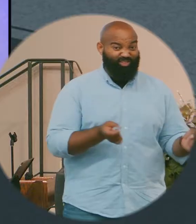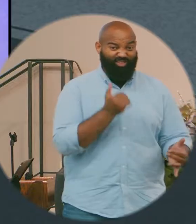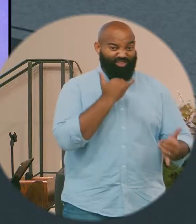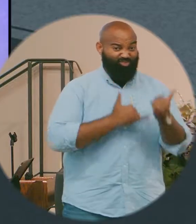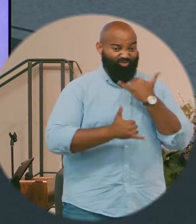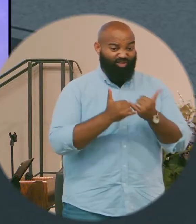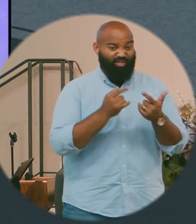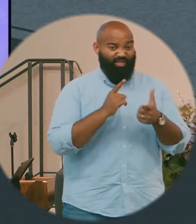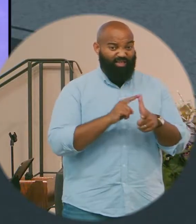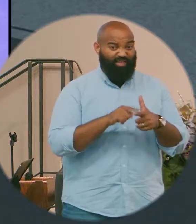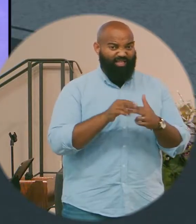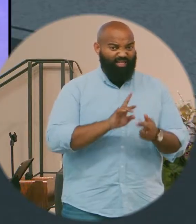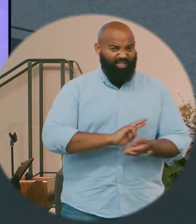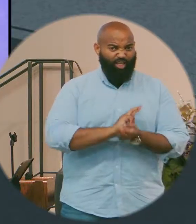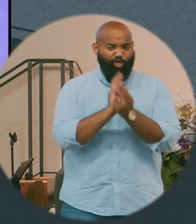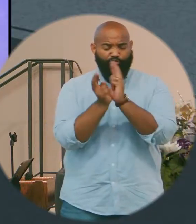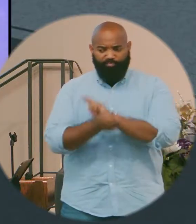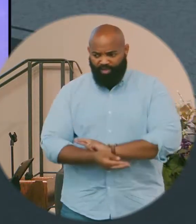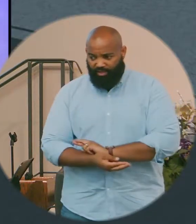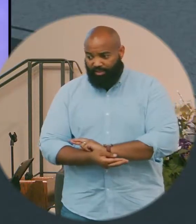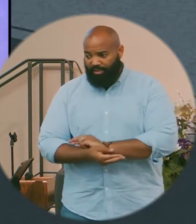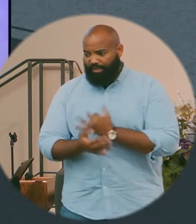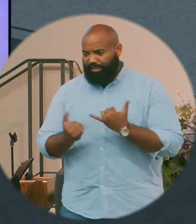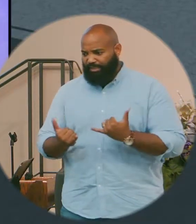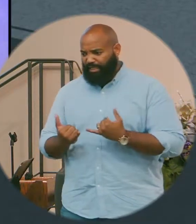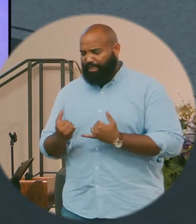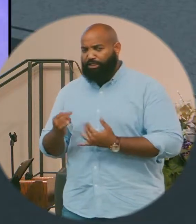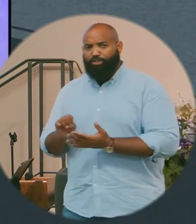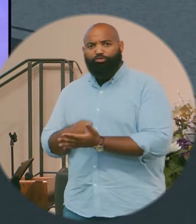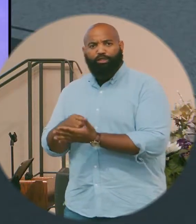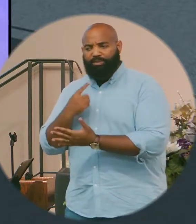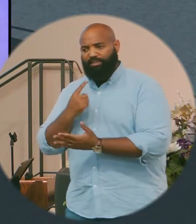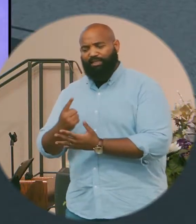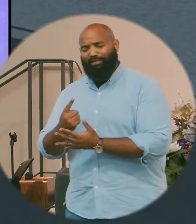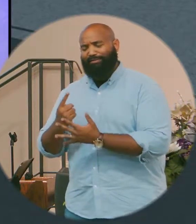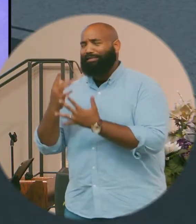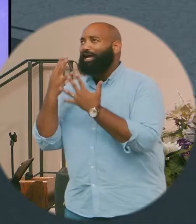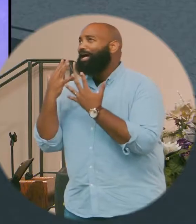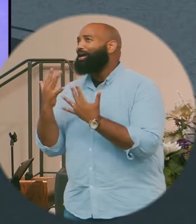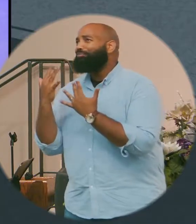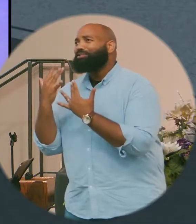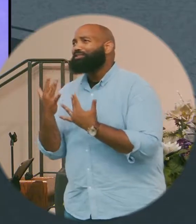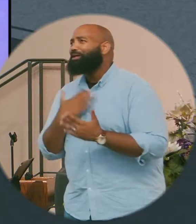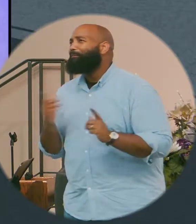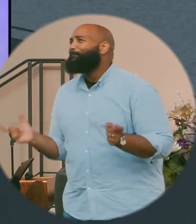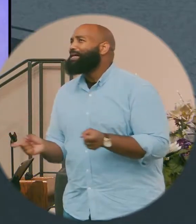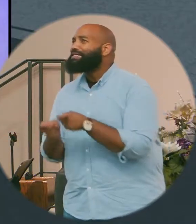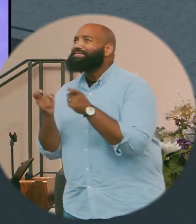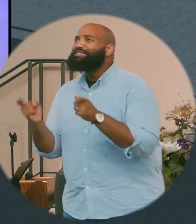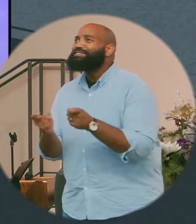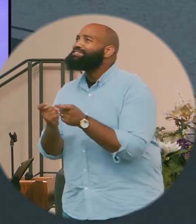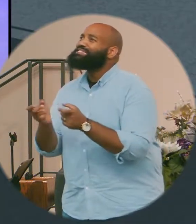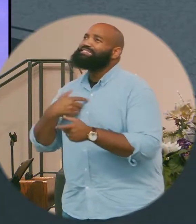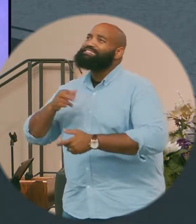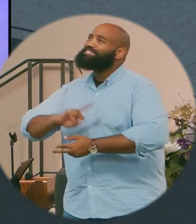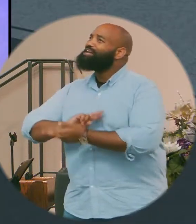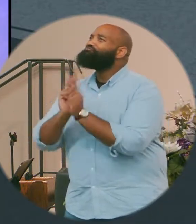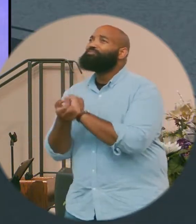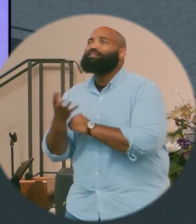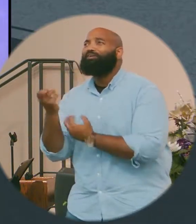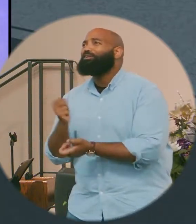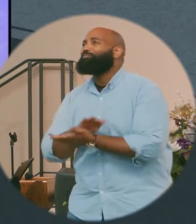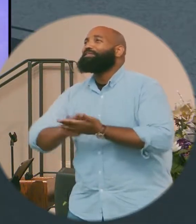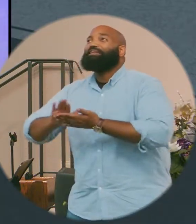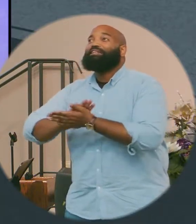response is one of remorse. It's one of sorrow over his sin, and it's an expressed desire to be clean.